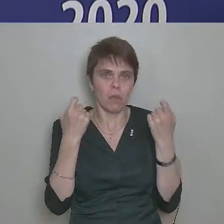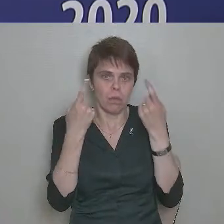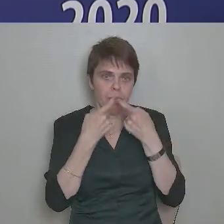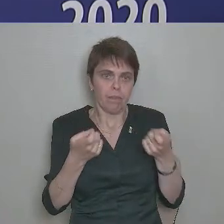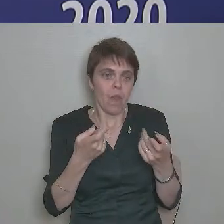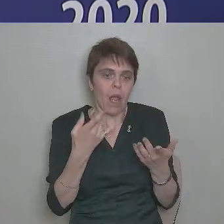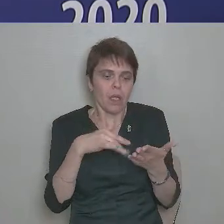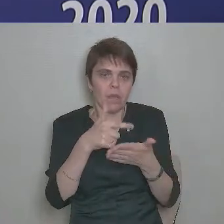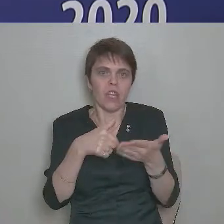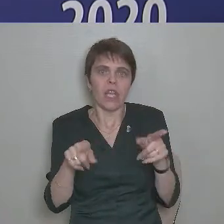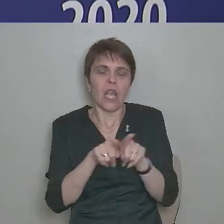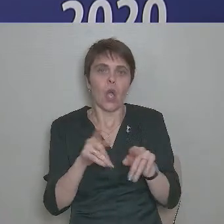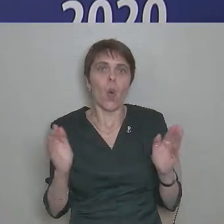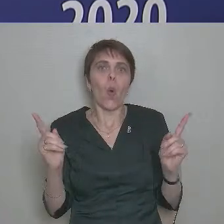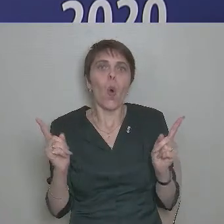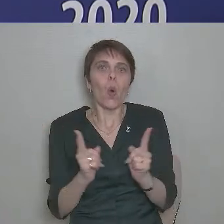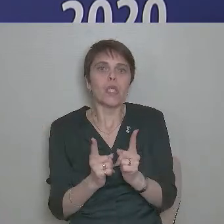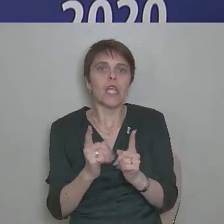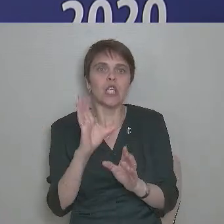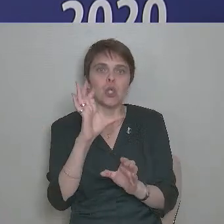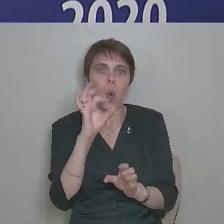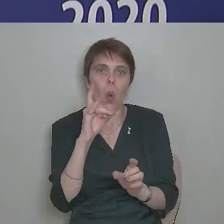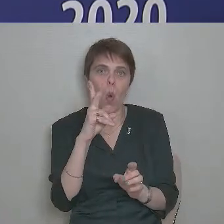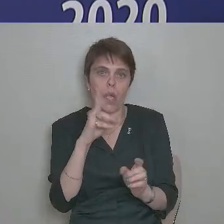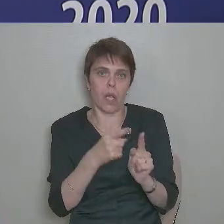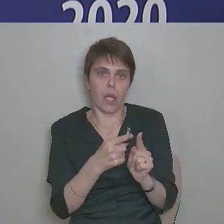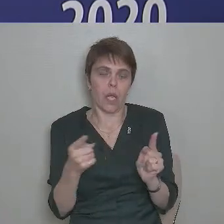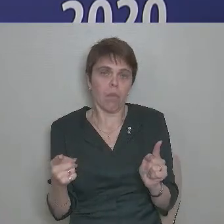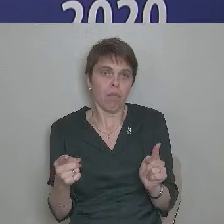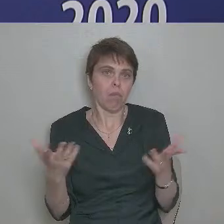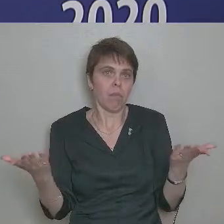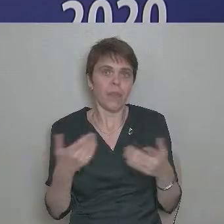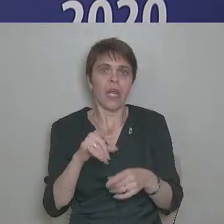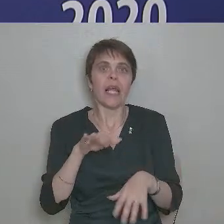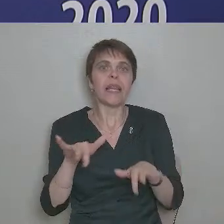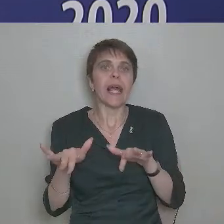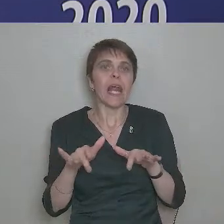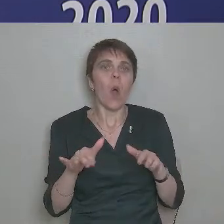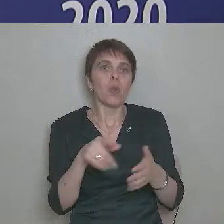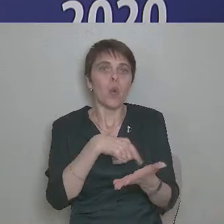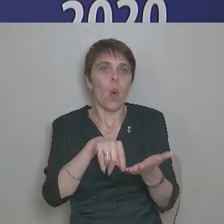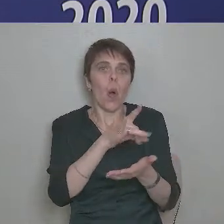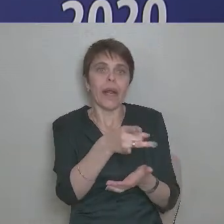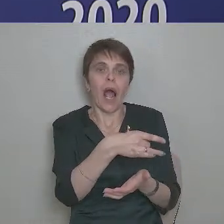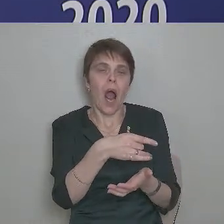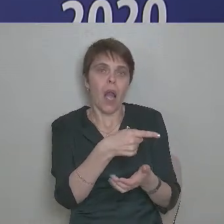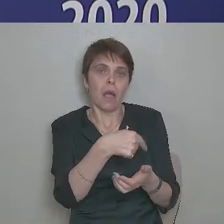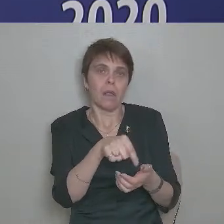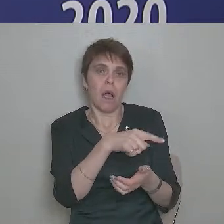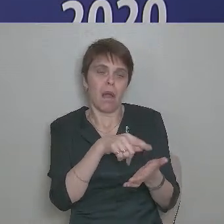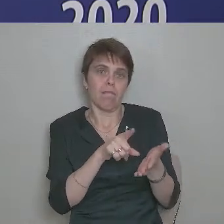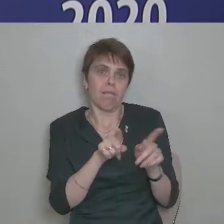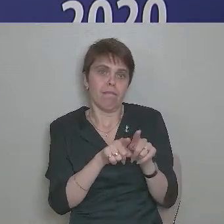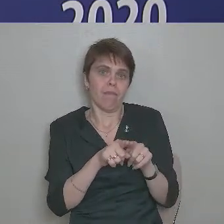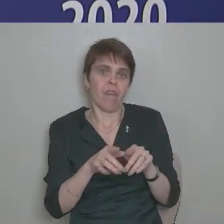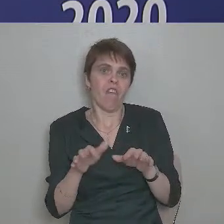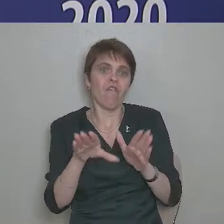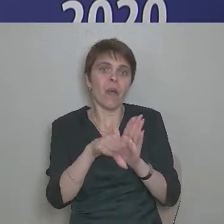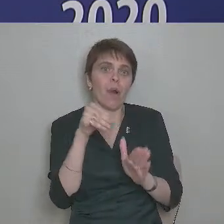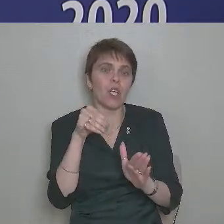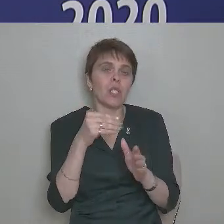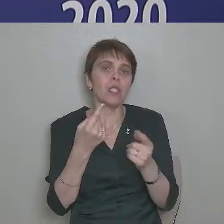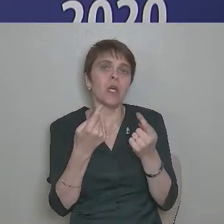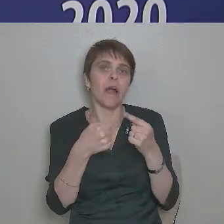verify this information within a short period of time, because the TEC cannot be governed